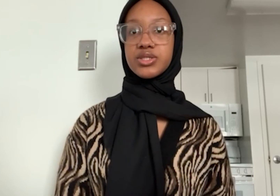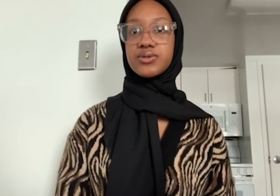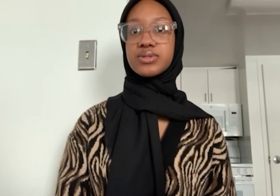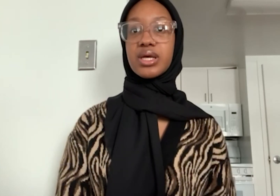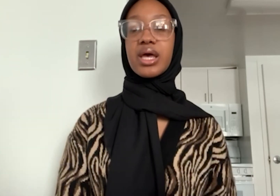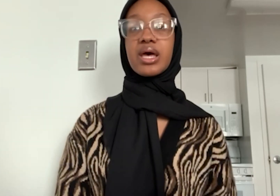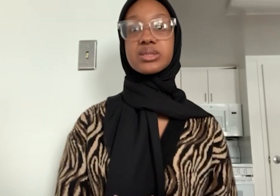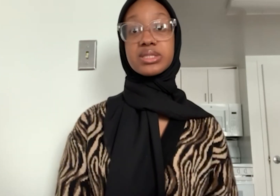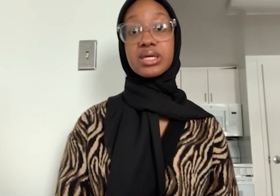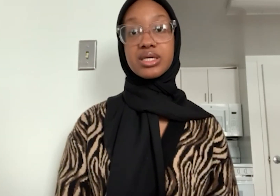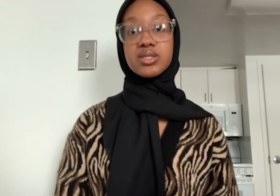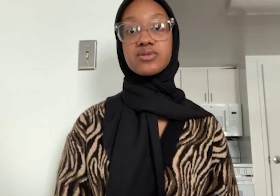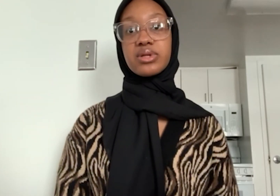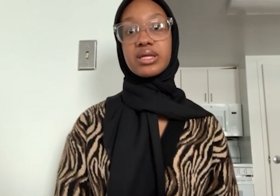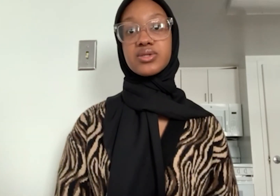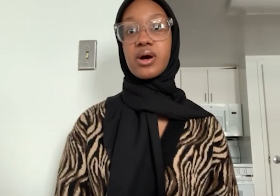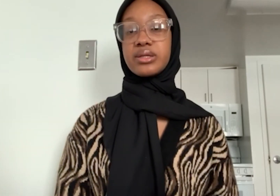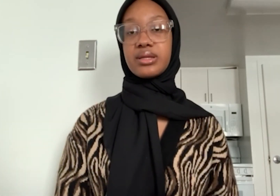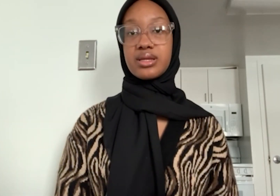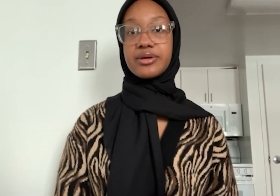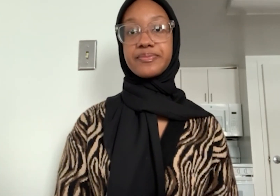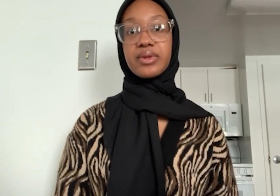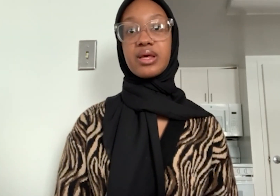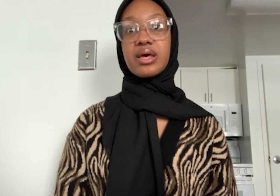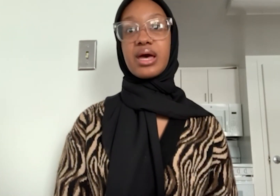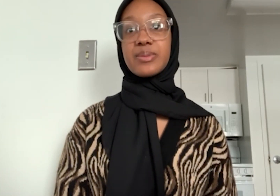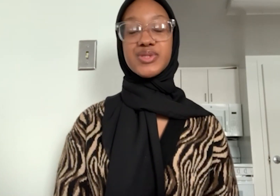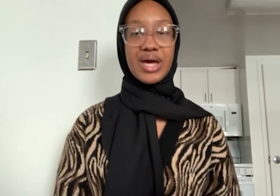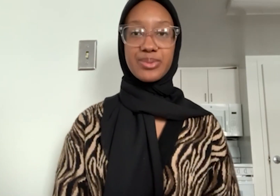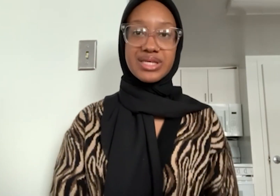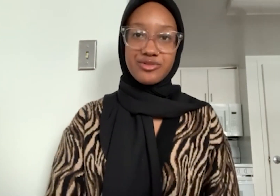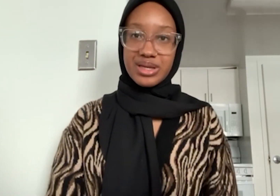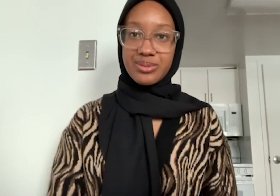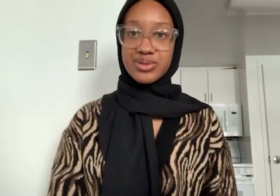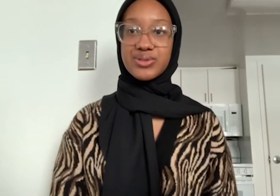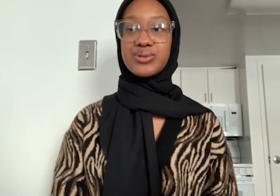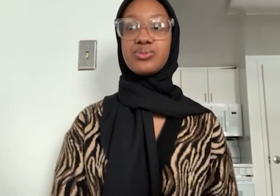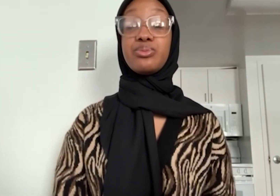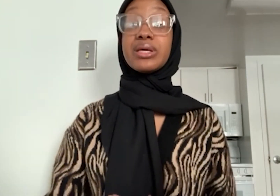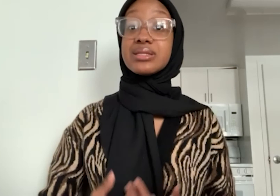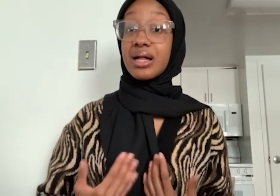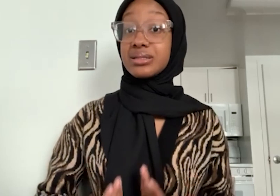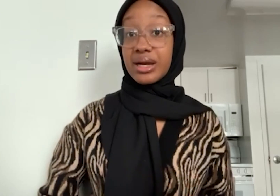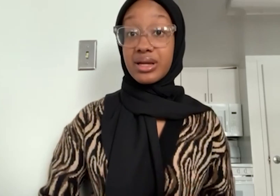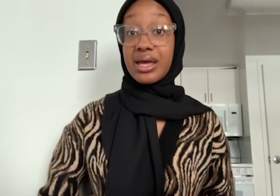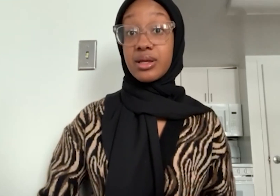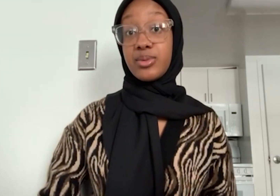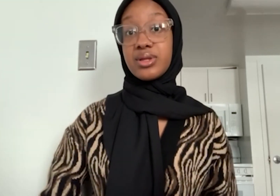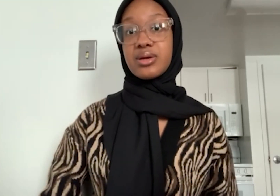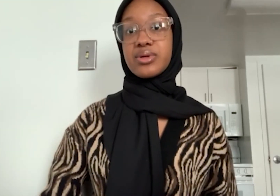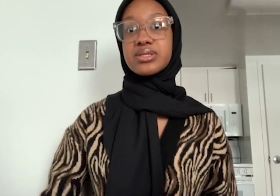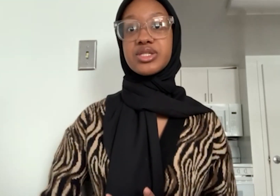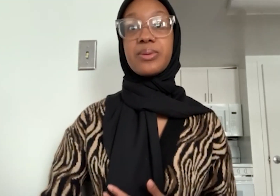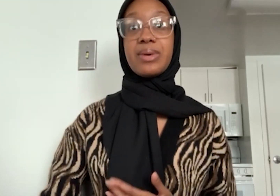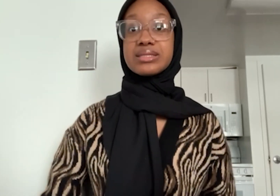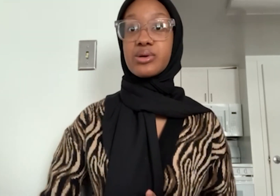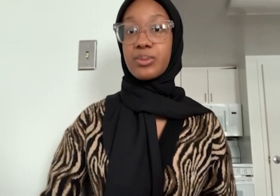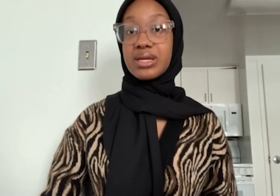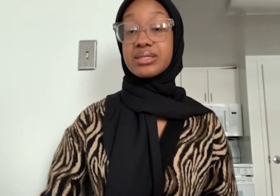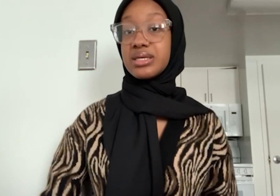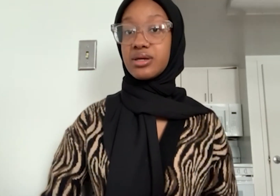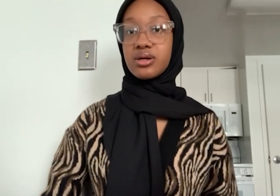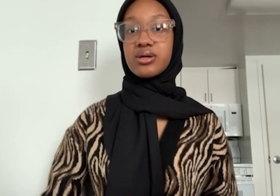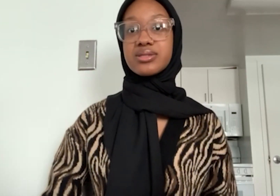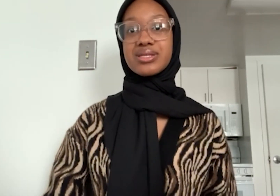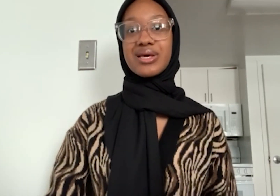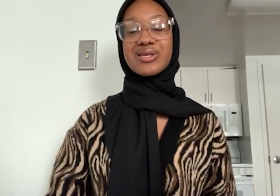important issues, especially issues relating to our identity. I'm so happy to have been able to be in solidarity and community with such amazing women